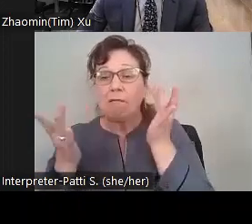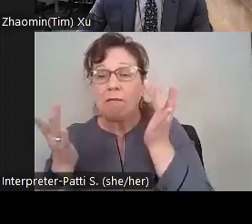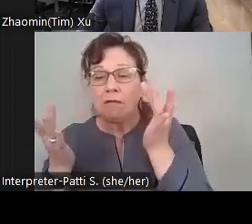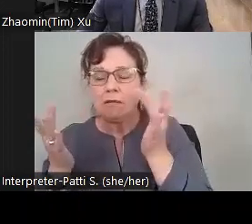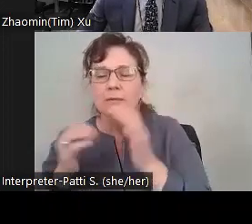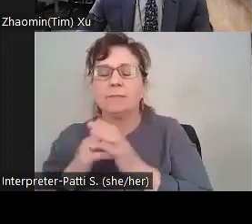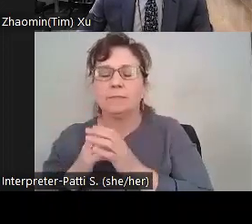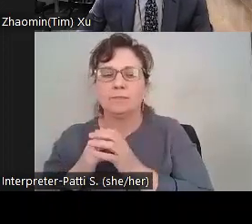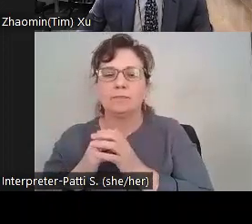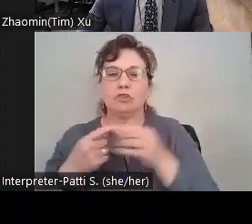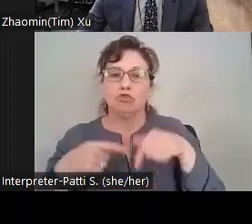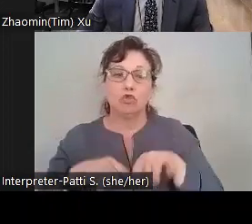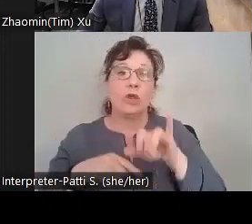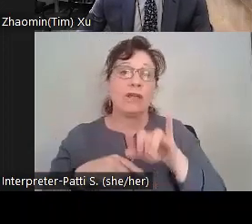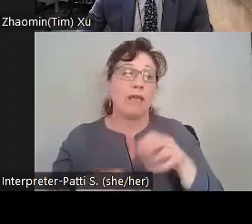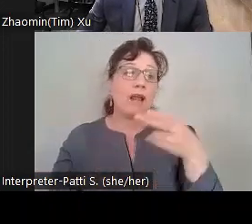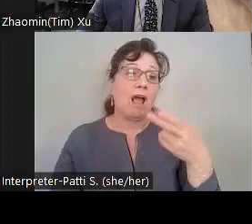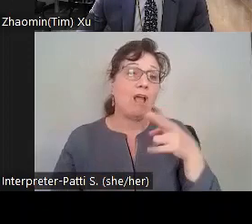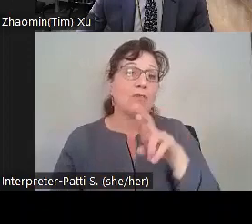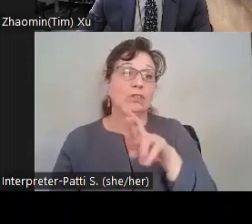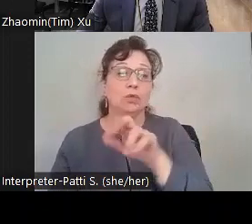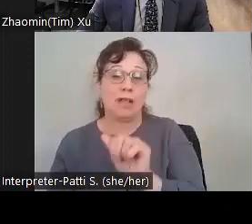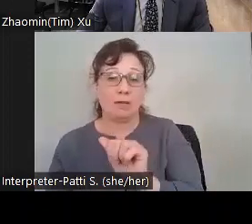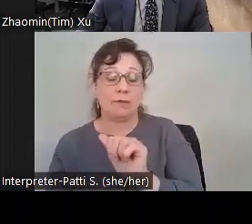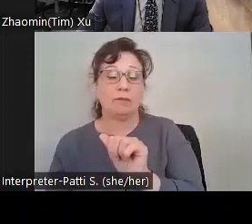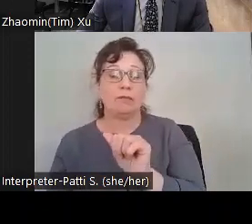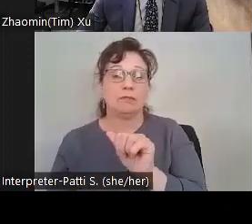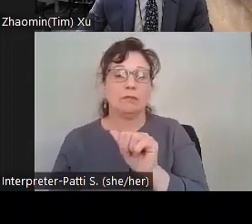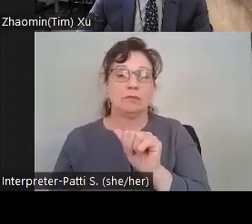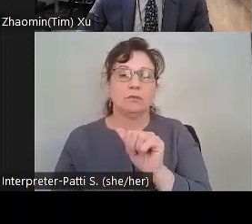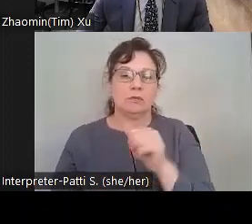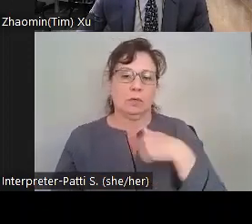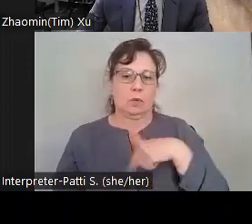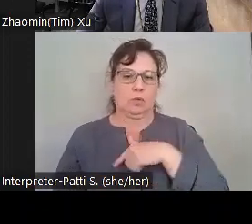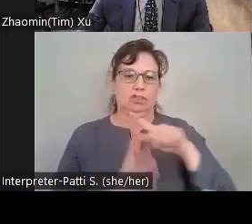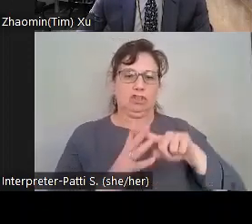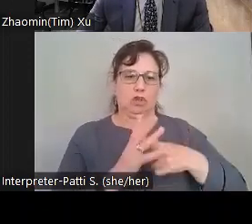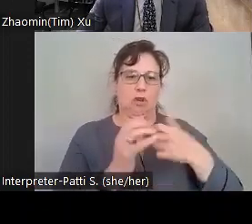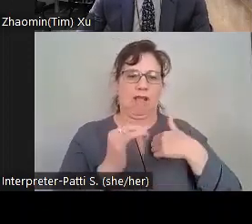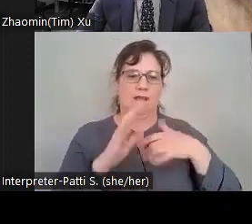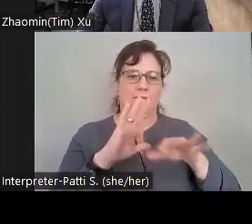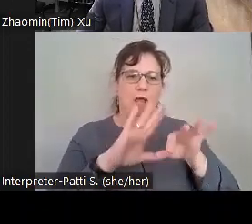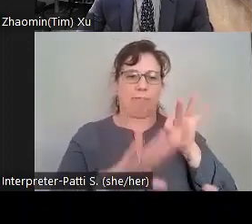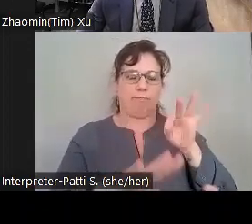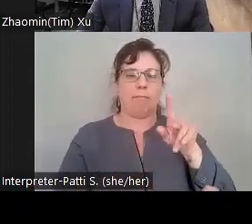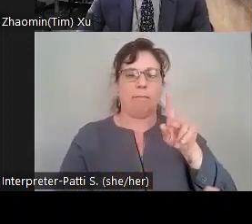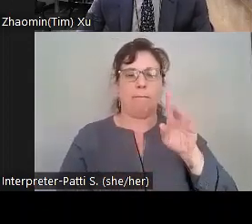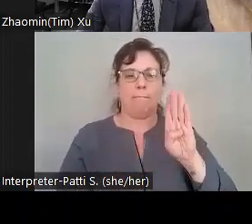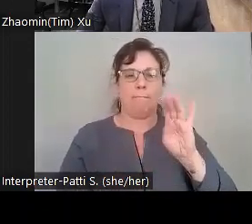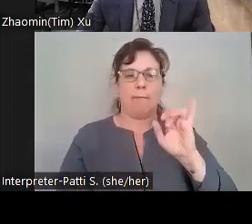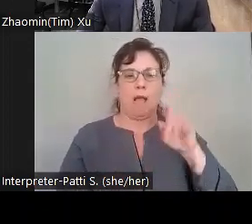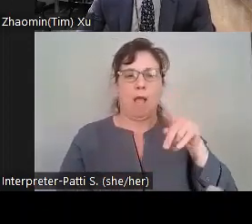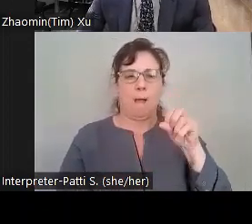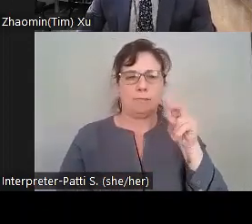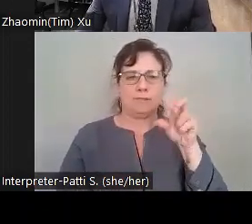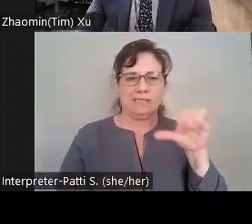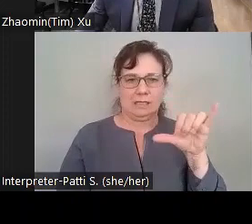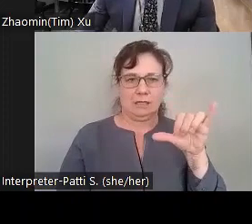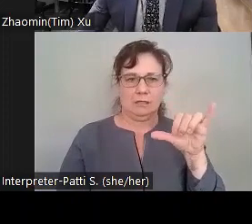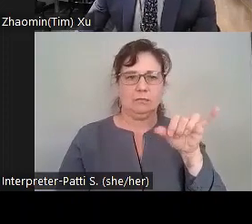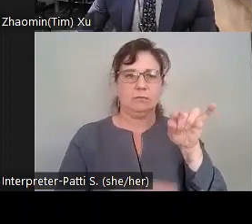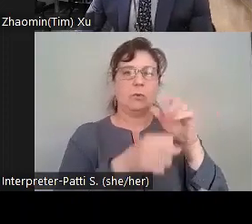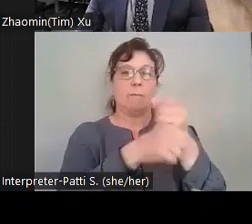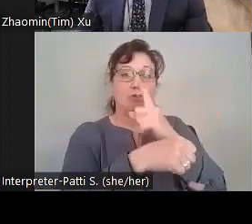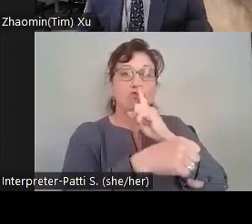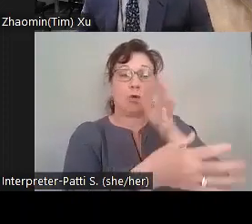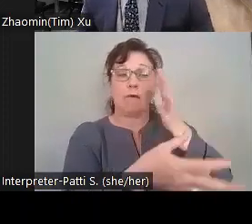high-resolution endoscopy, the first time we see you, we'll typically start with a biopsy so we can make sure that's actually high-grade dysplasia. Because